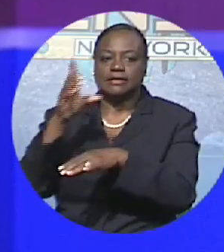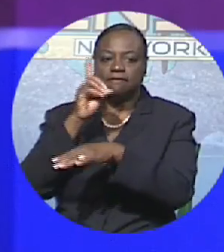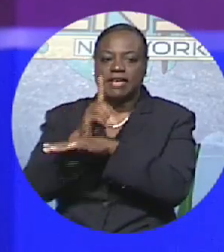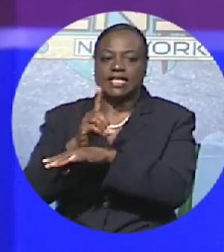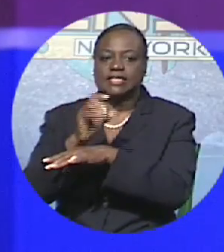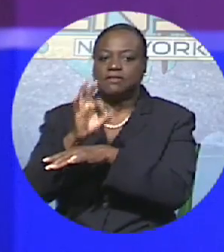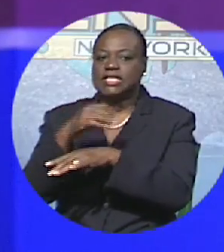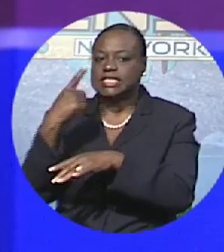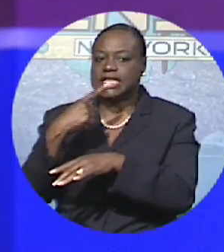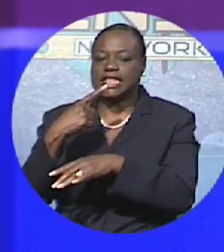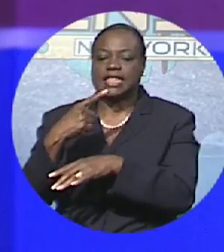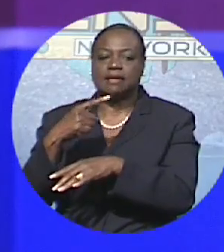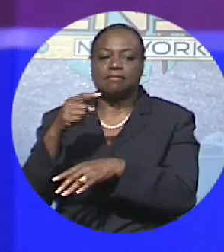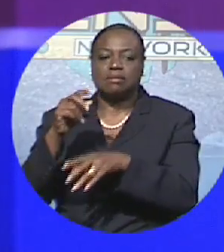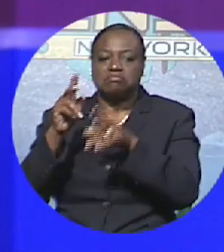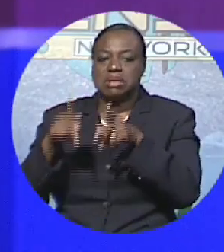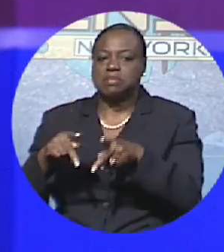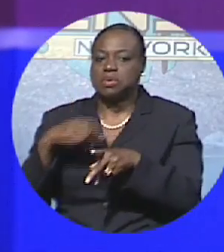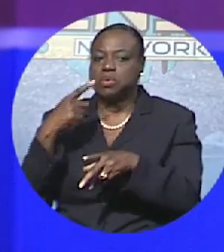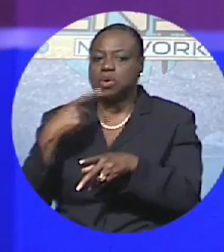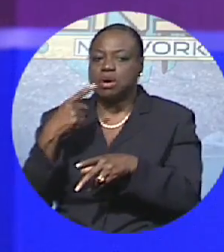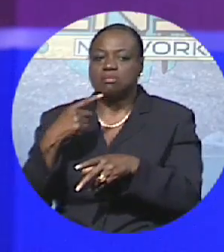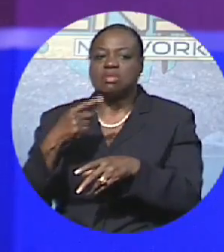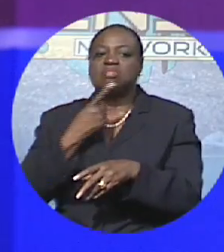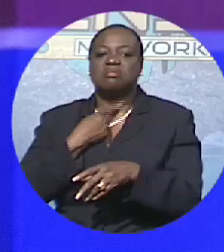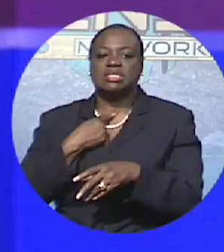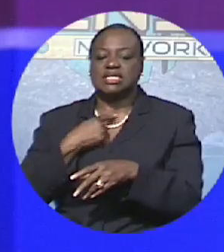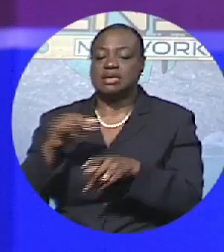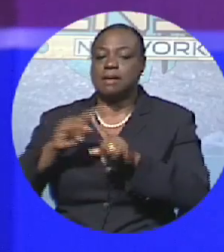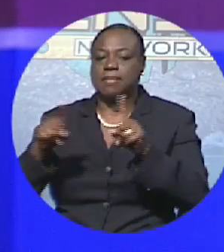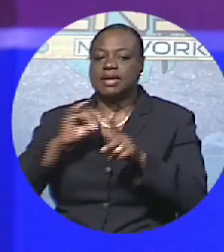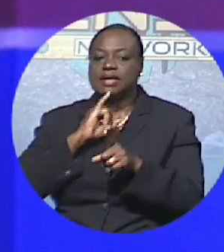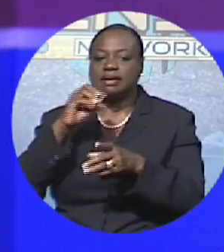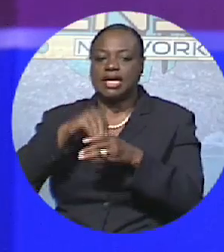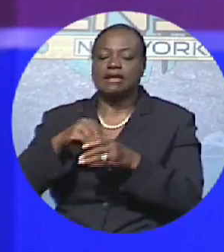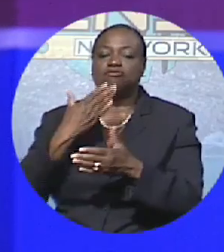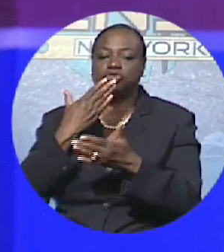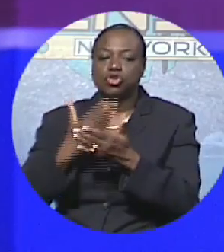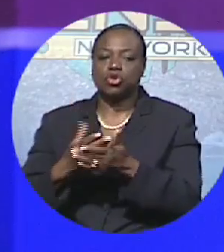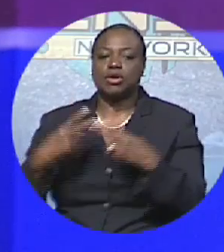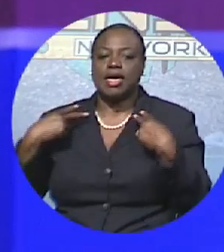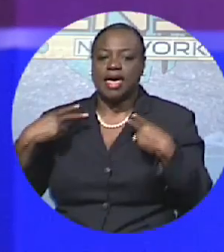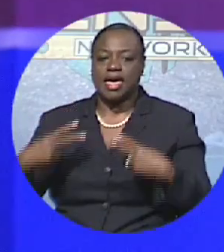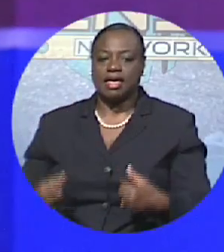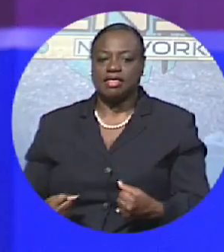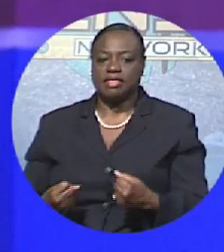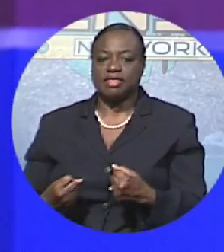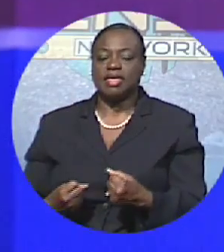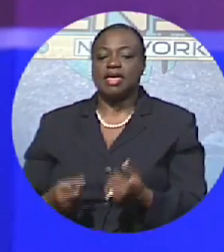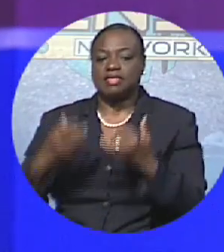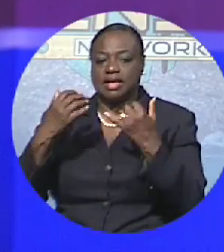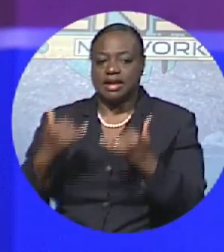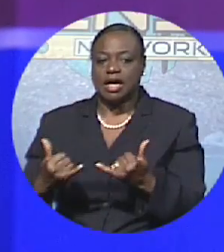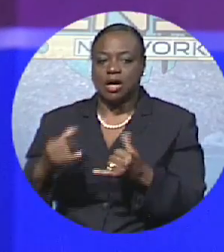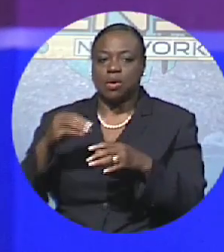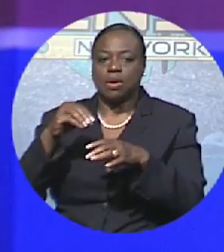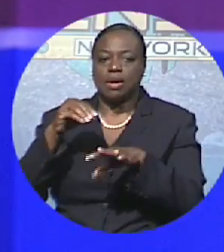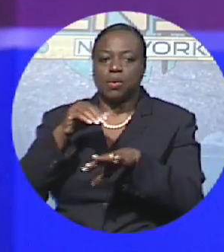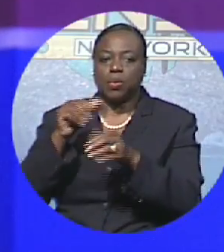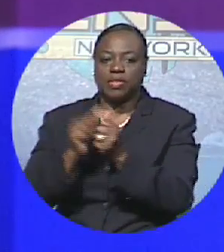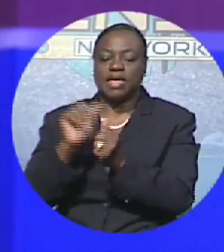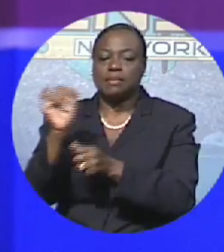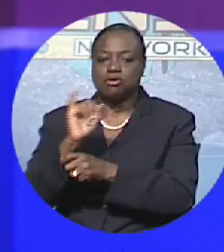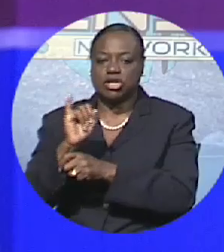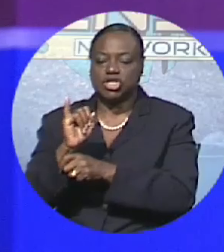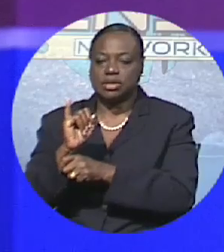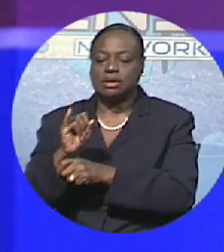nationals were dehydrated but appeared to be in good health. They are now in the hands of immigration officials for further processing. The